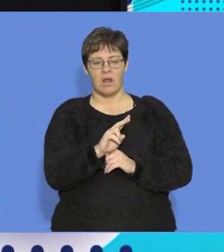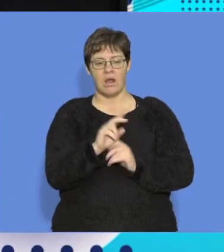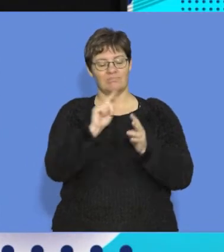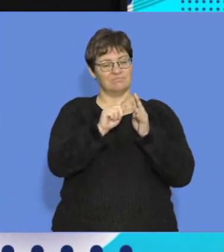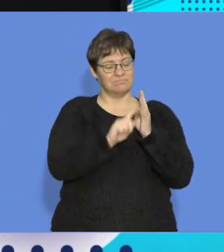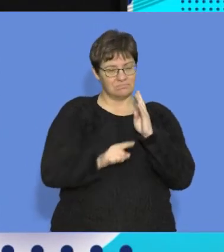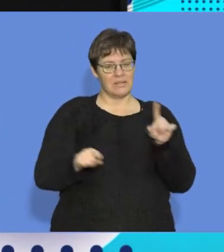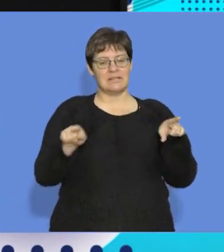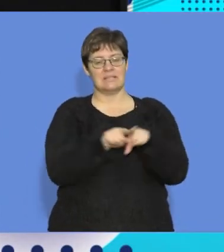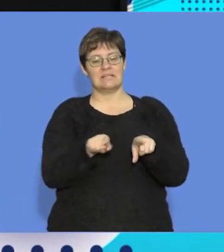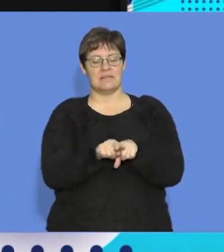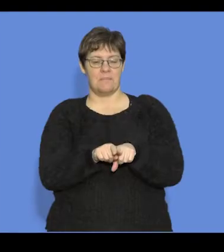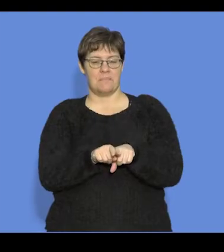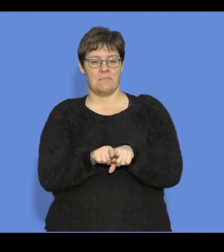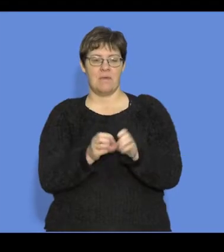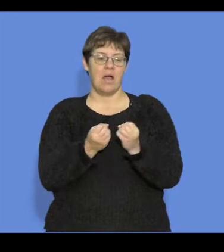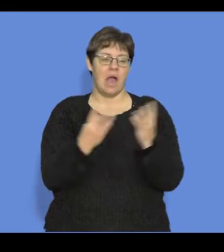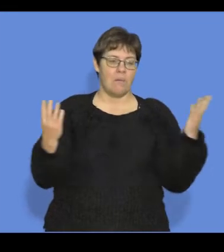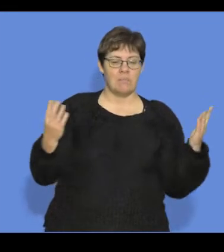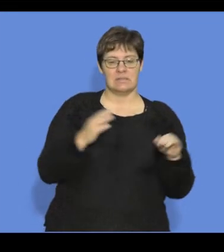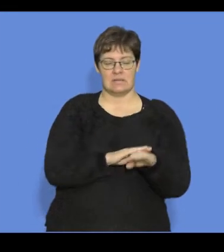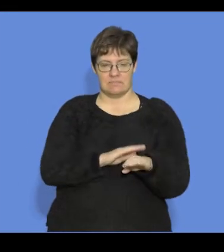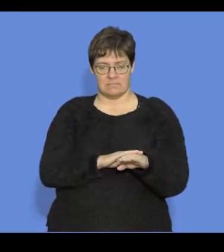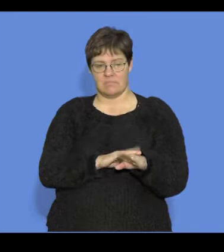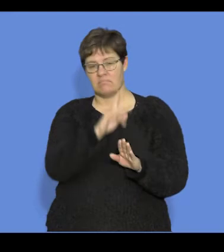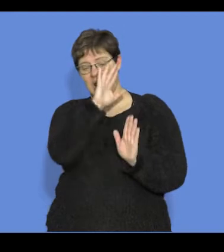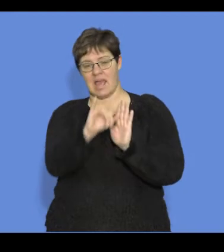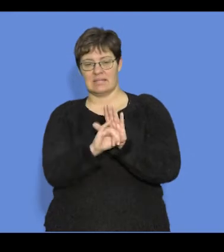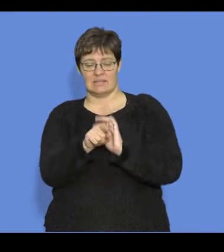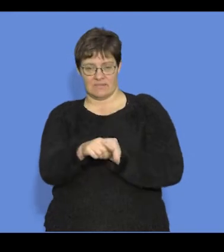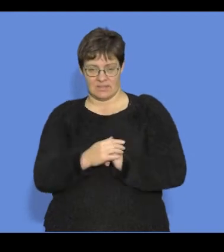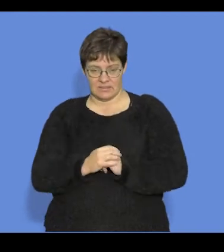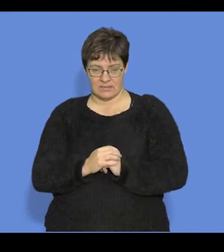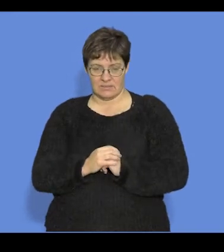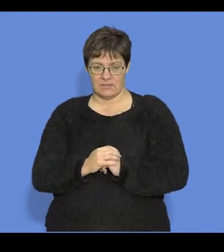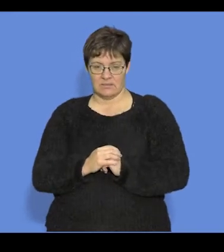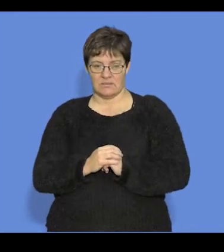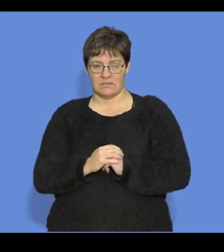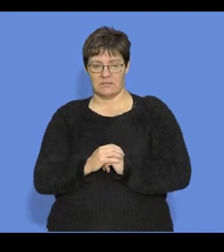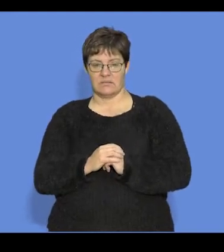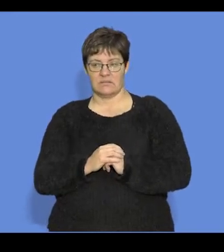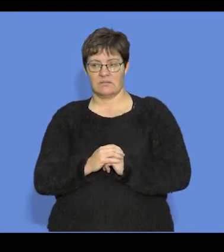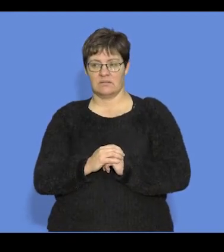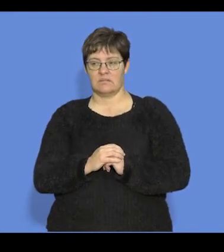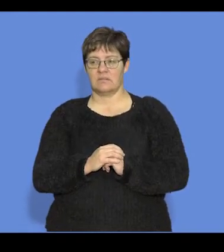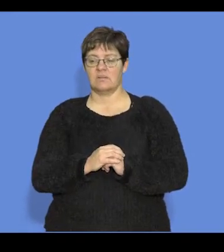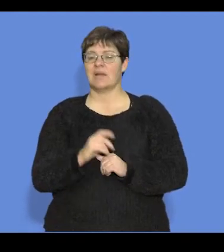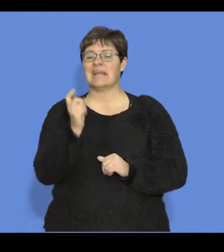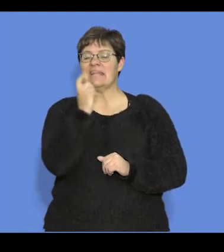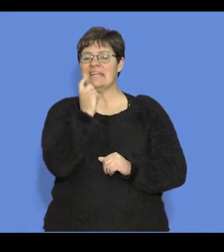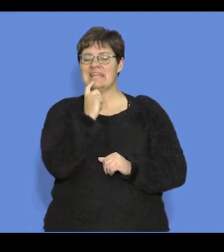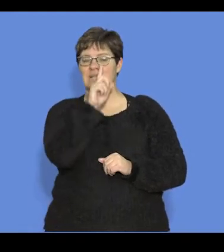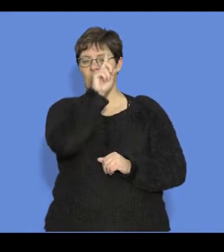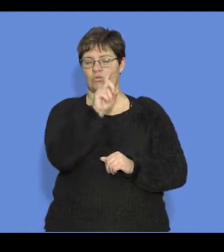these at the same amount of time and identify them. Okay, starts off, easy